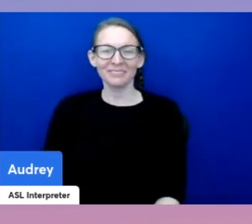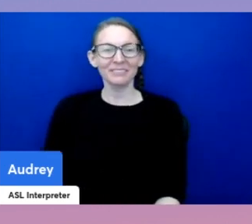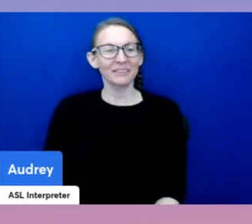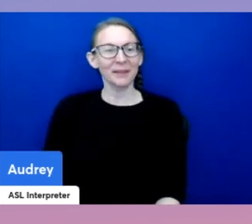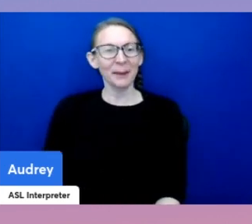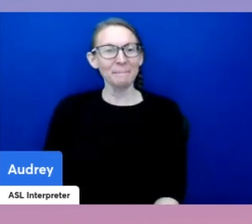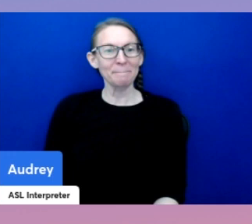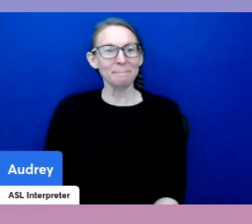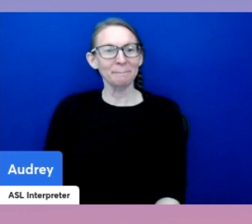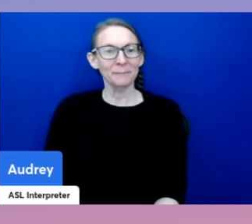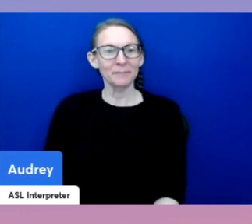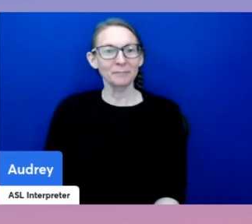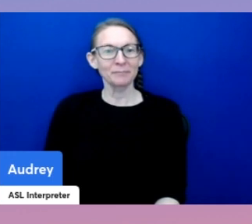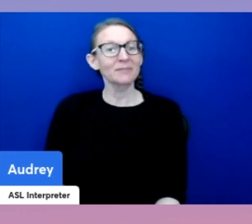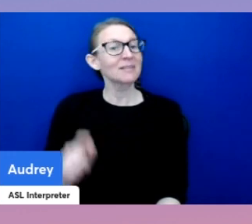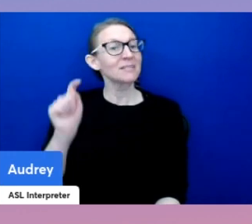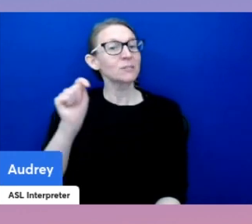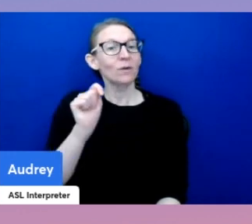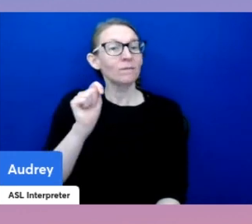Terraform Test Framework itself,